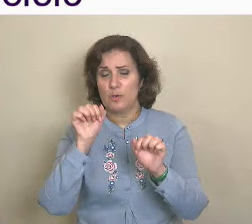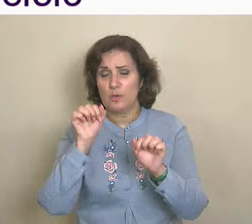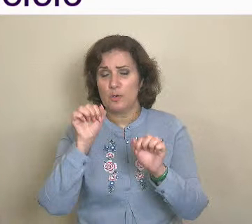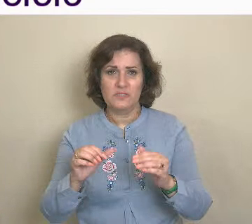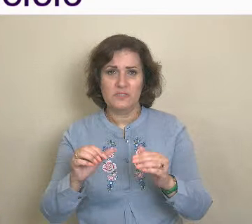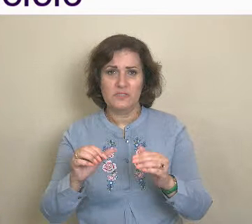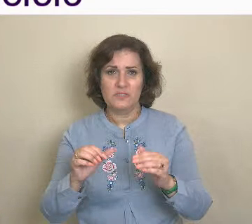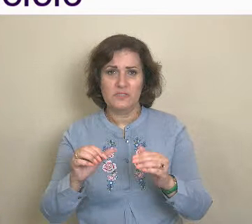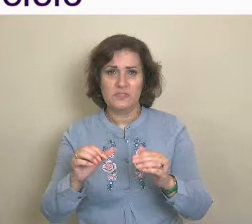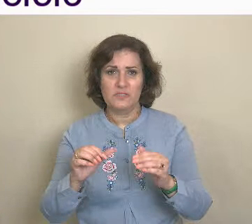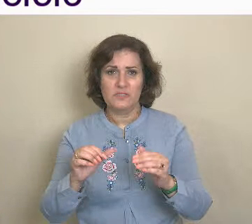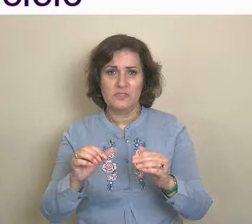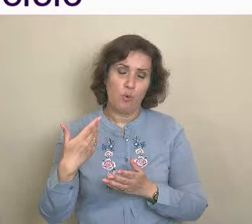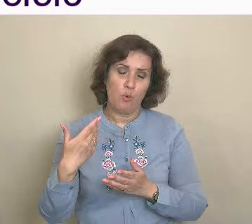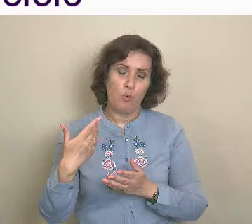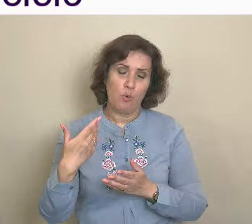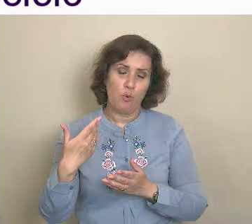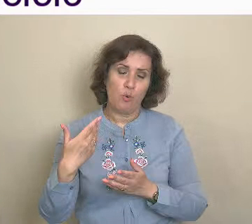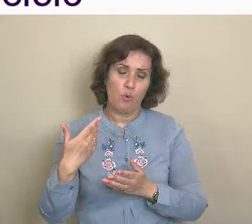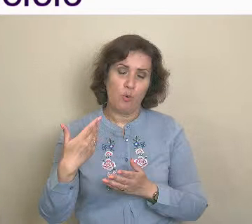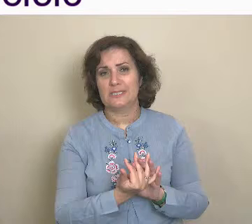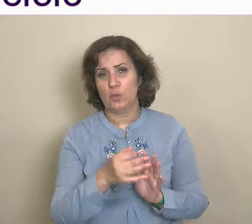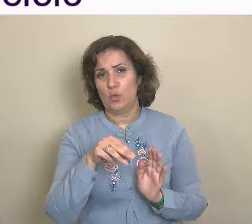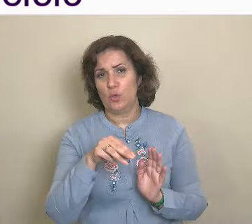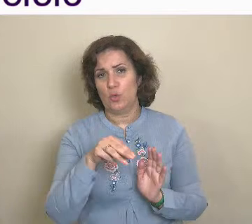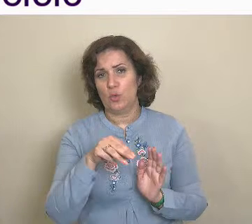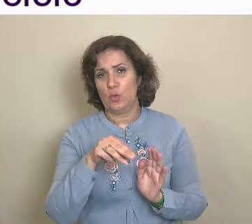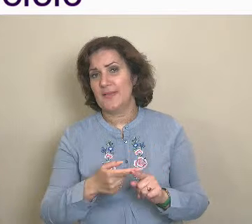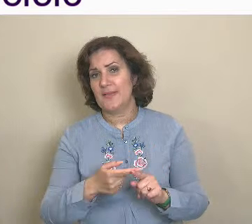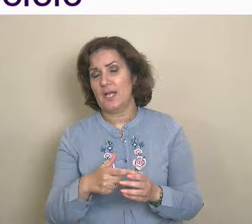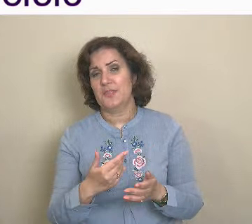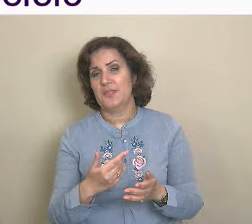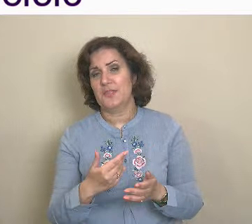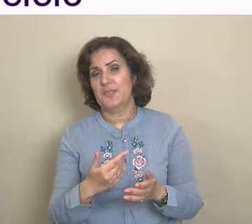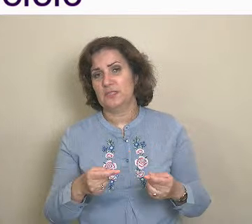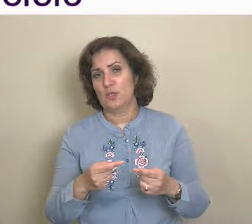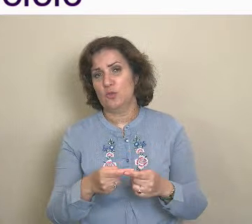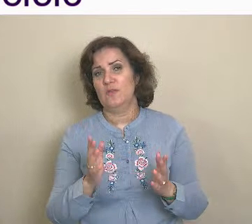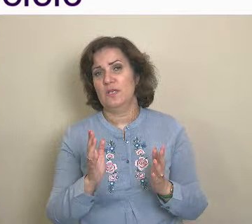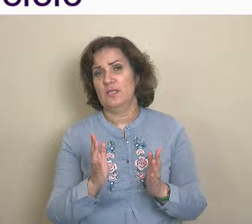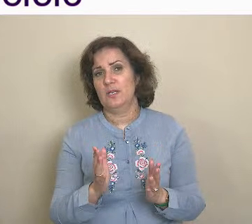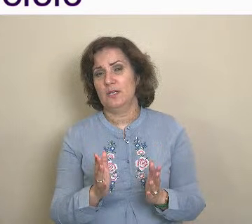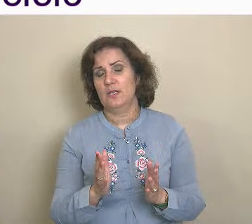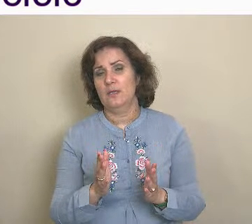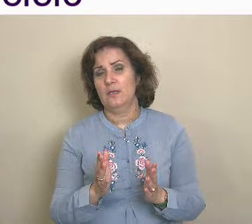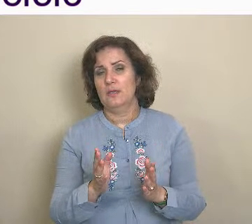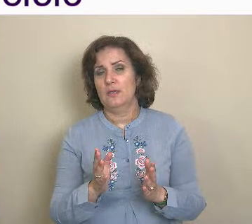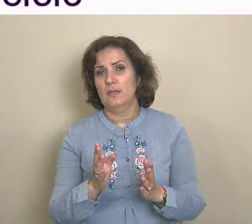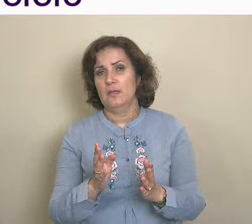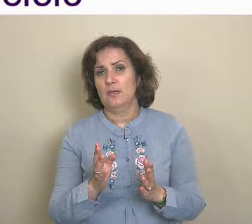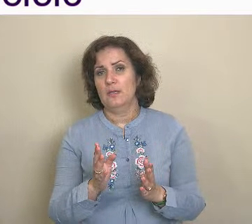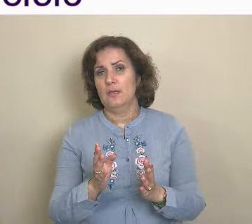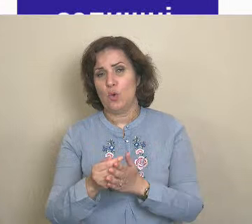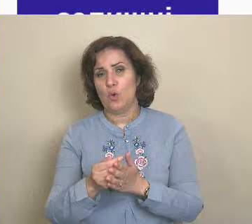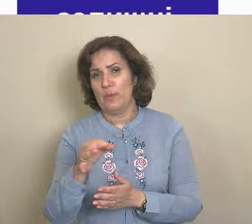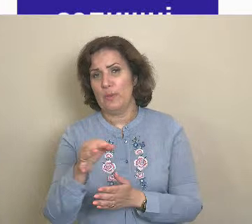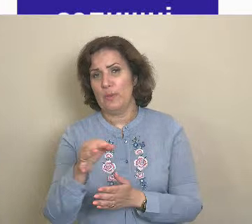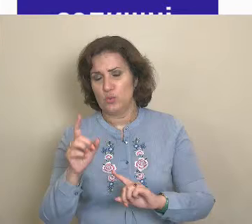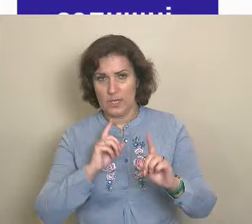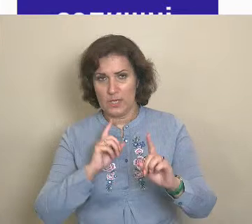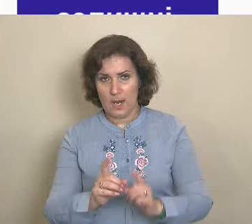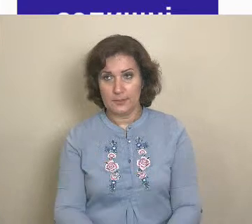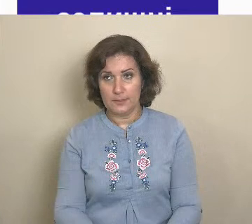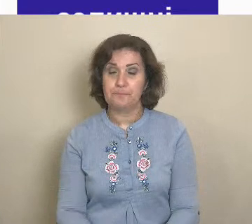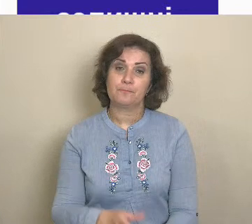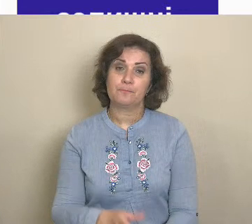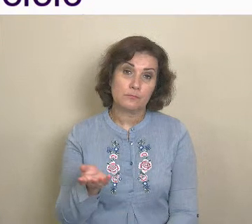respective elections, could be the commission of higher level with respect to the village TEC that establishes results of